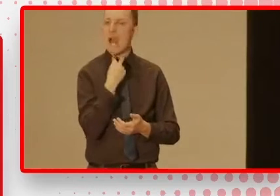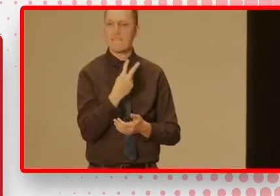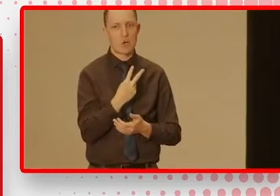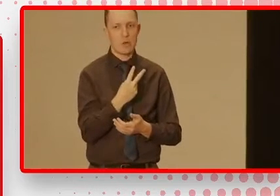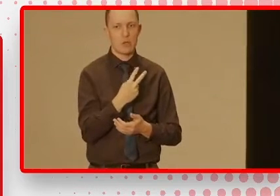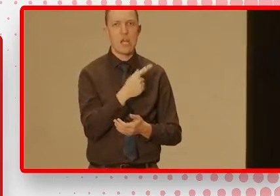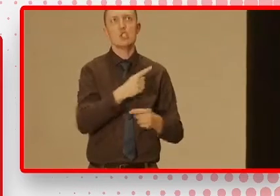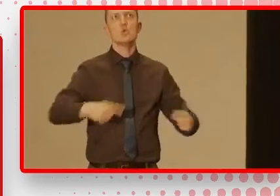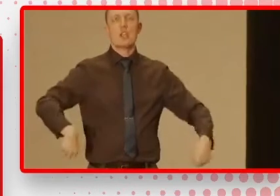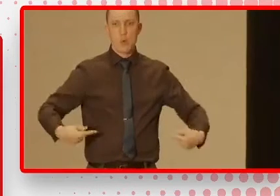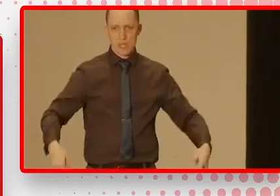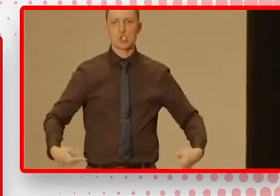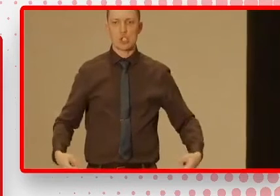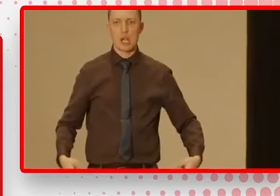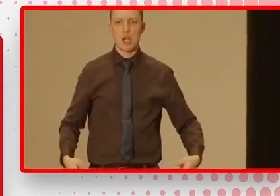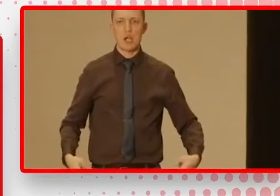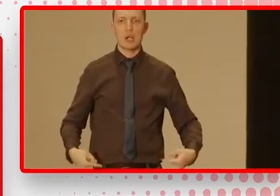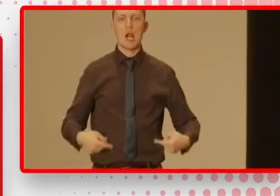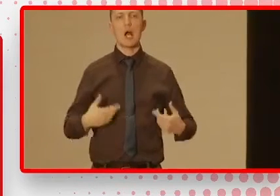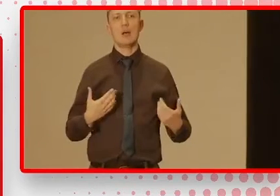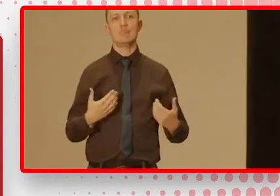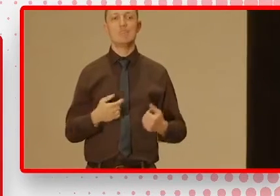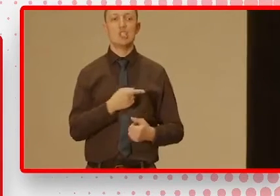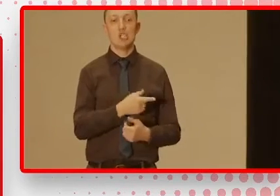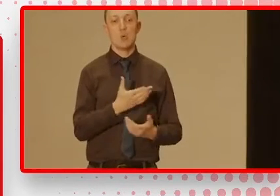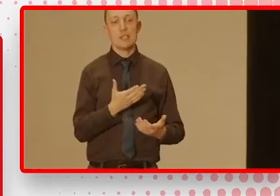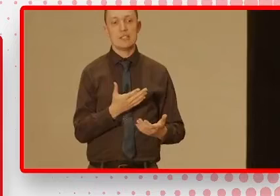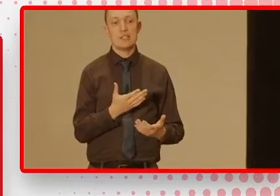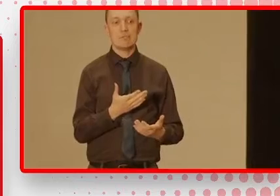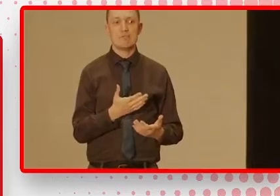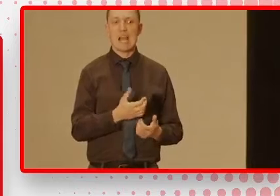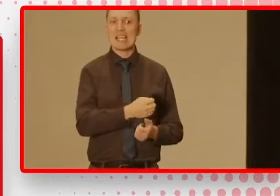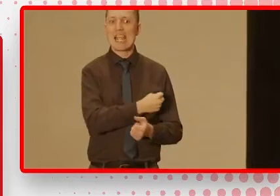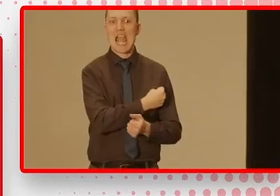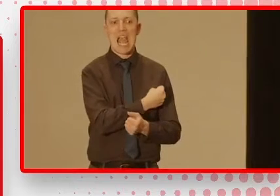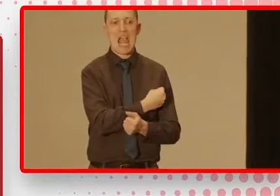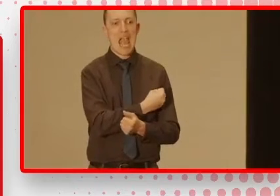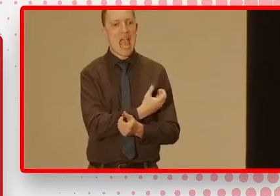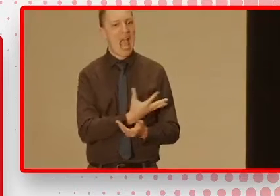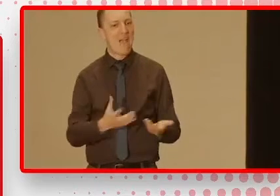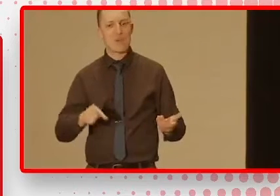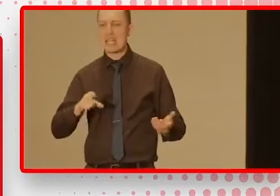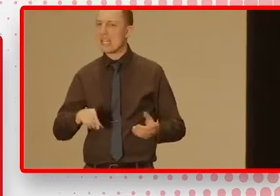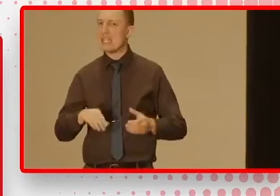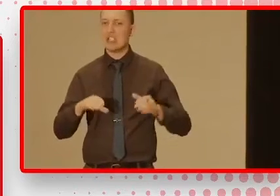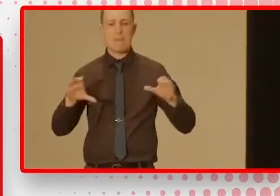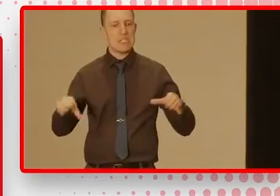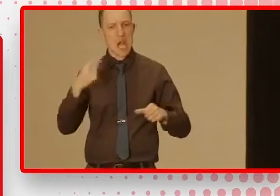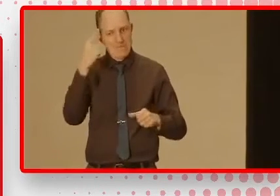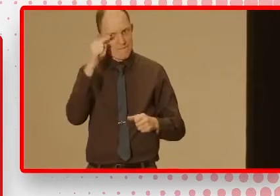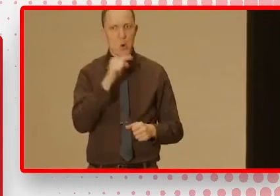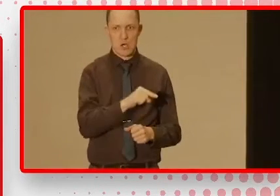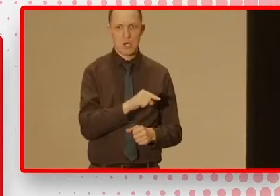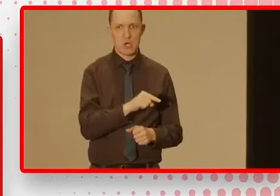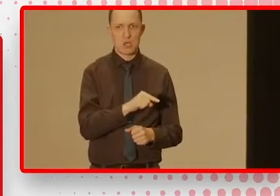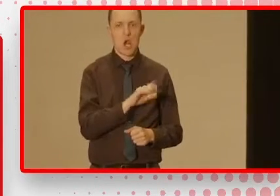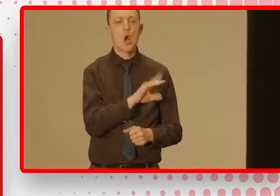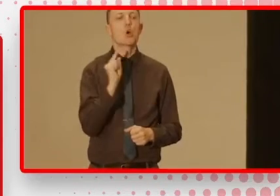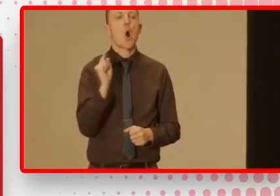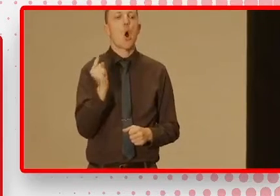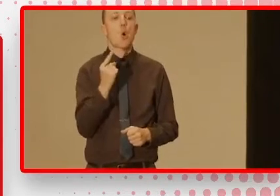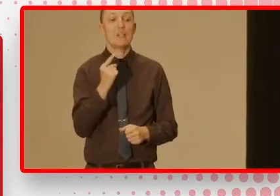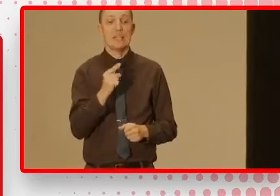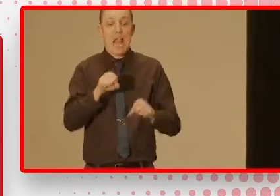a wheelchair. Pretty much everything had to be done for her. She had, the only movement she had was